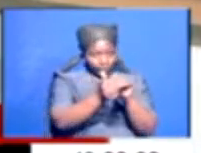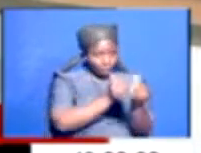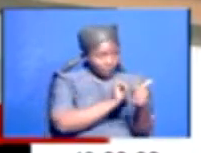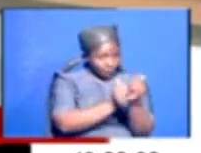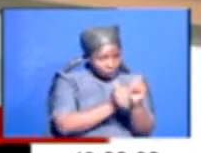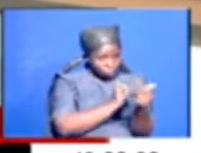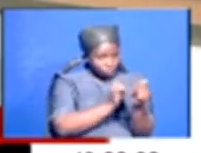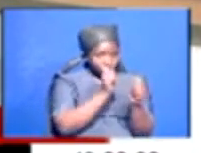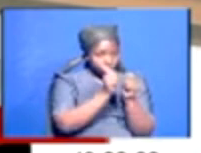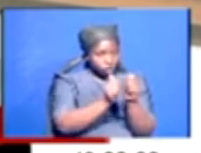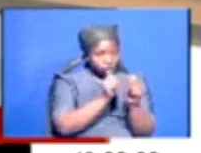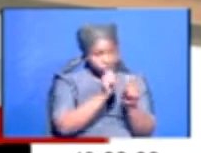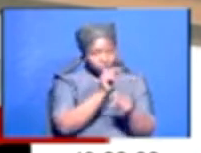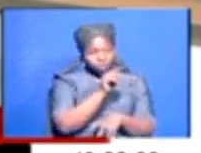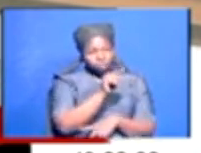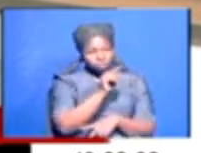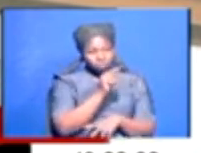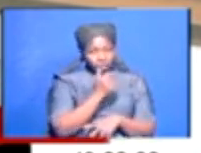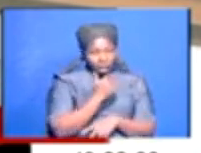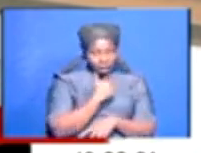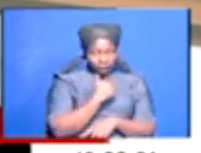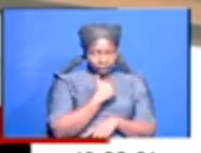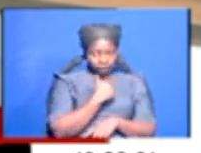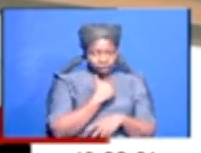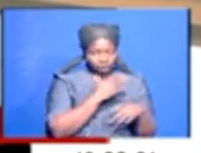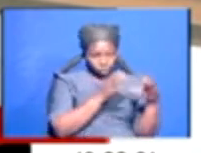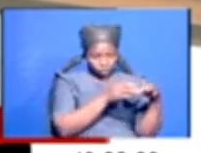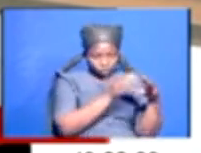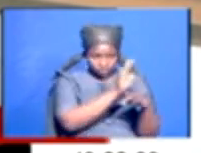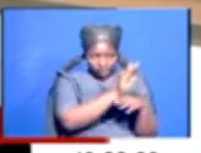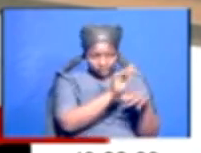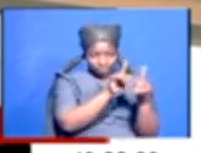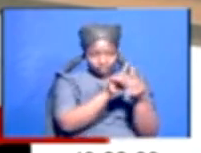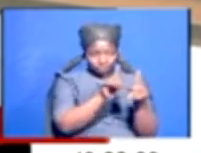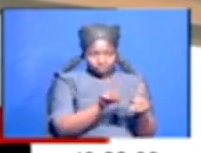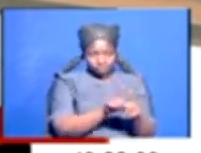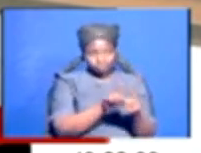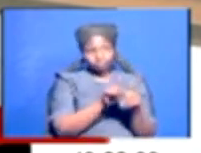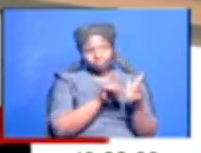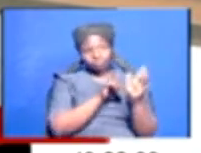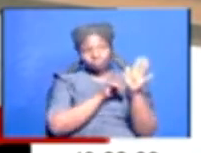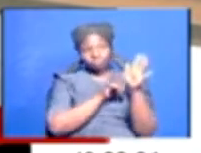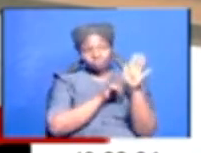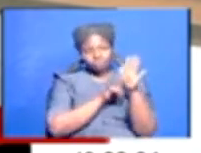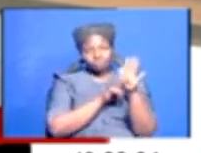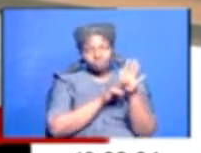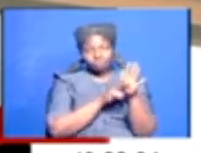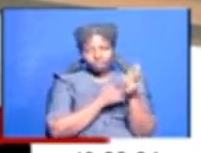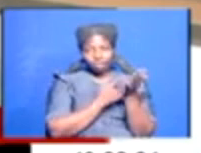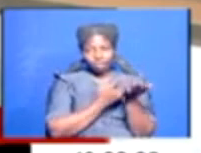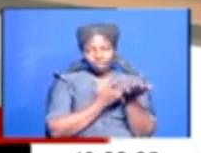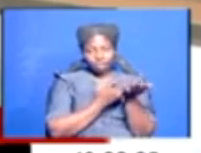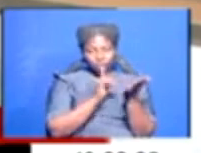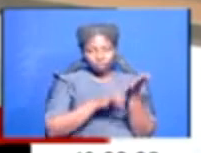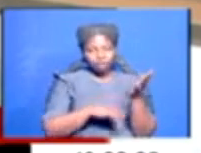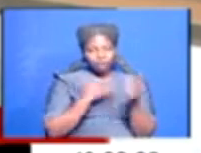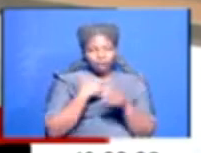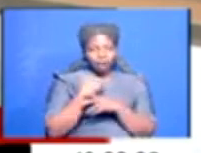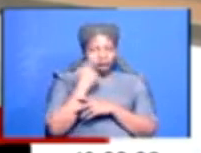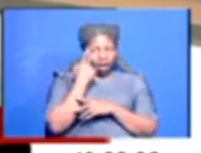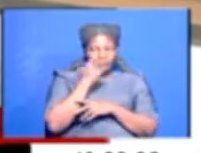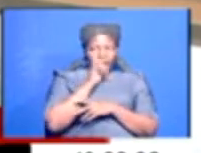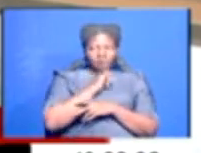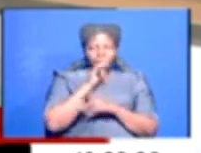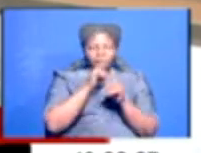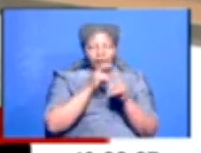within your class and also in, you know, and what you have seen from